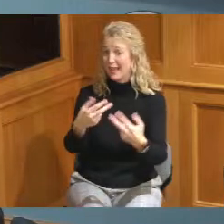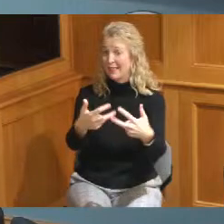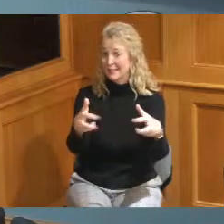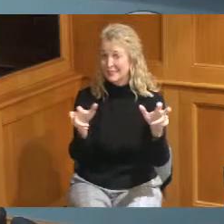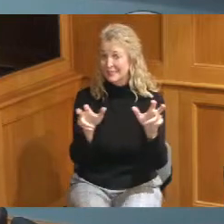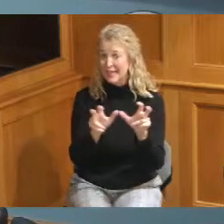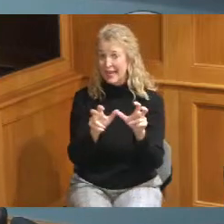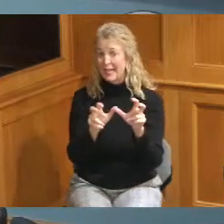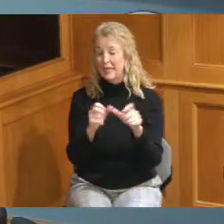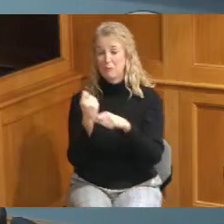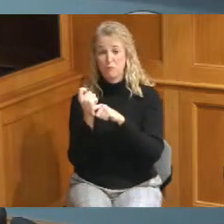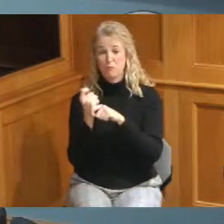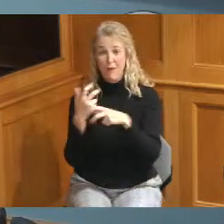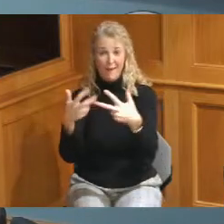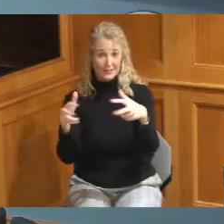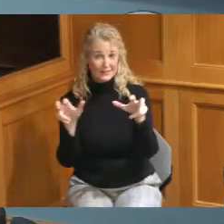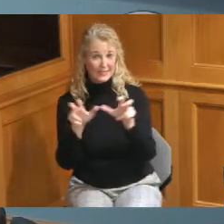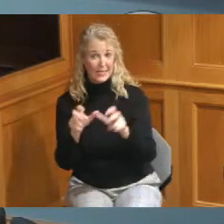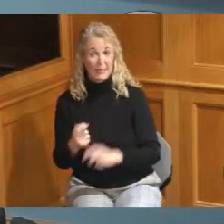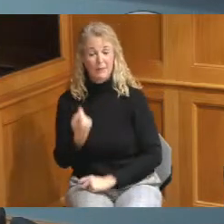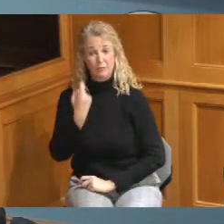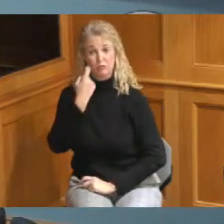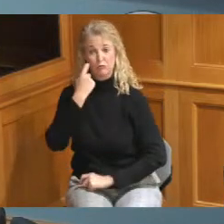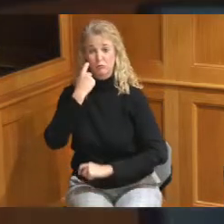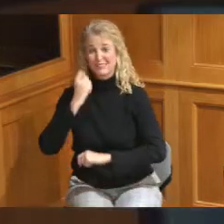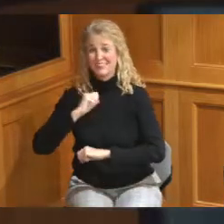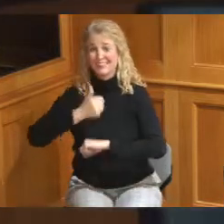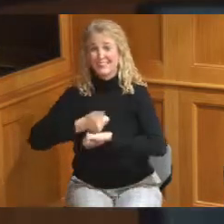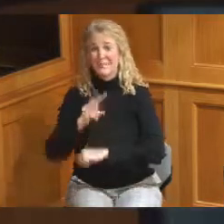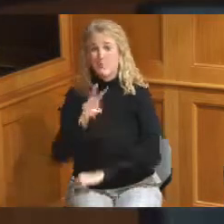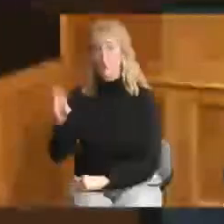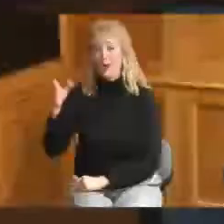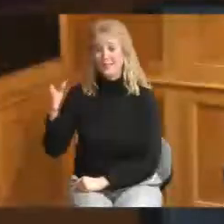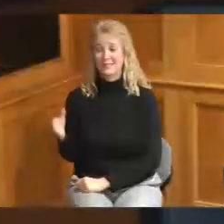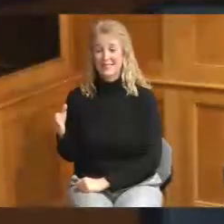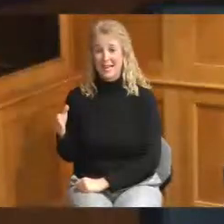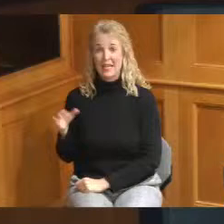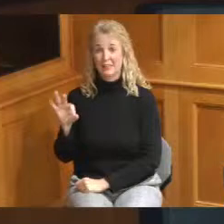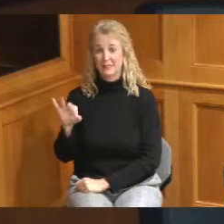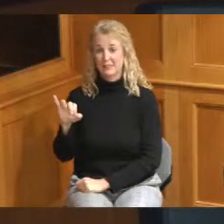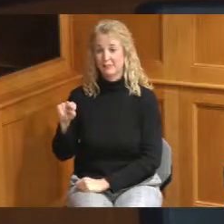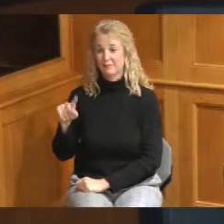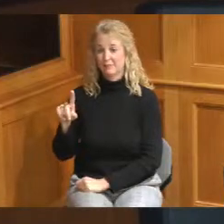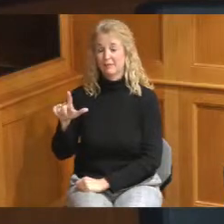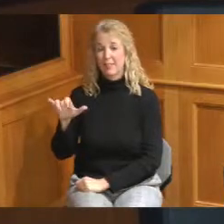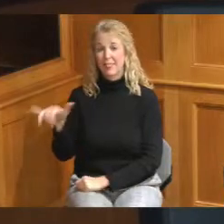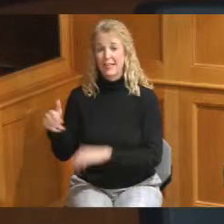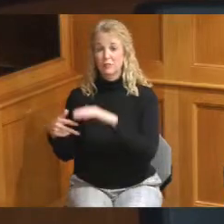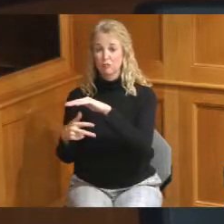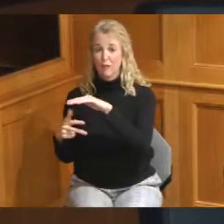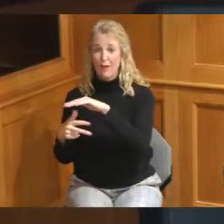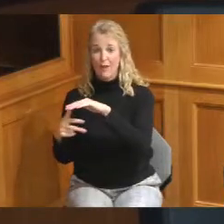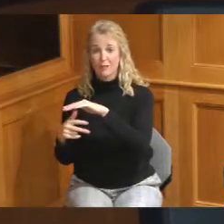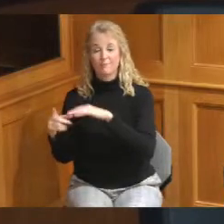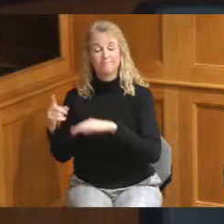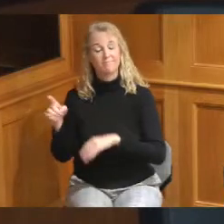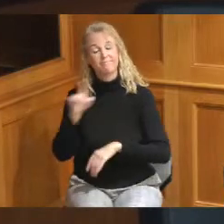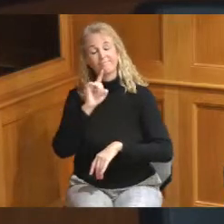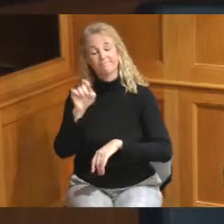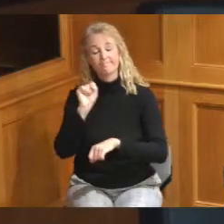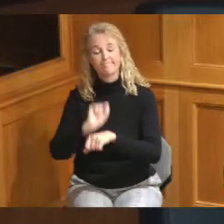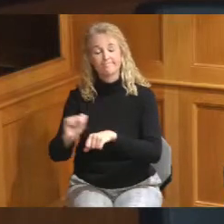Great American Ballpark, and the newly constructed West End and Finley garages. And whereas Joe has been instrumental